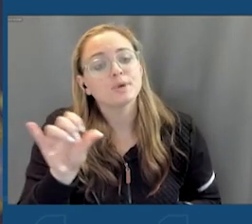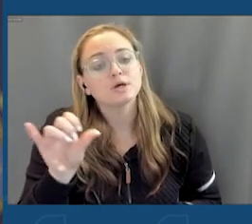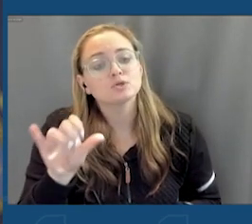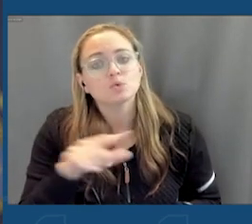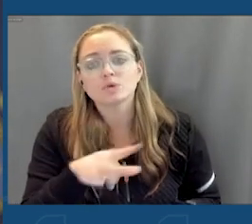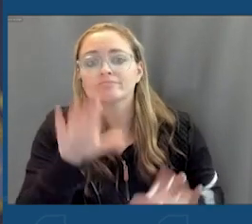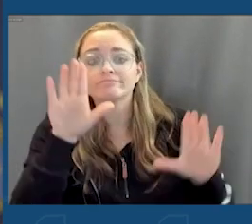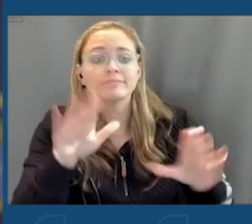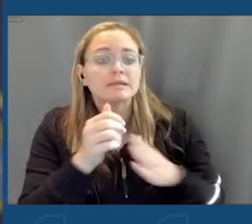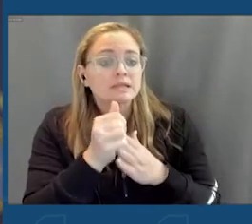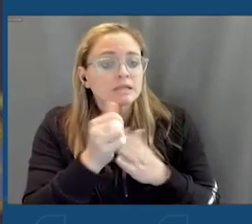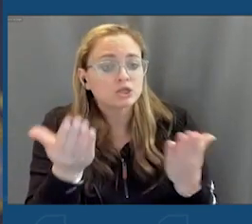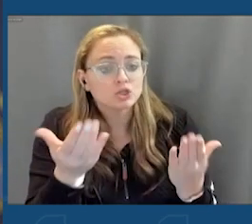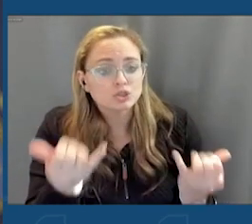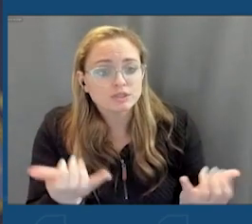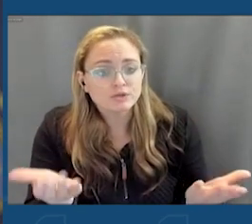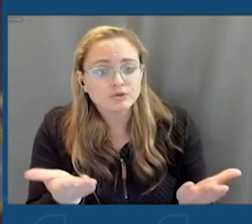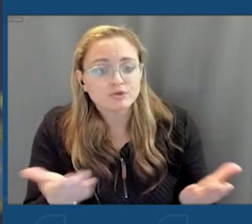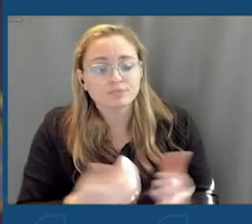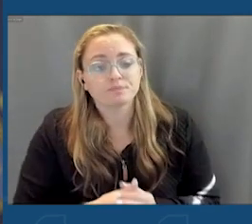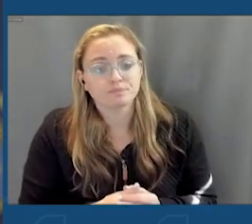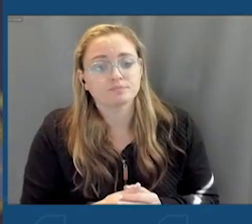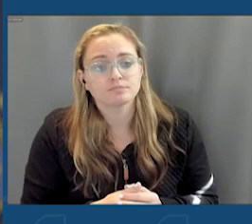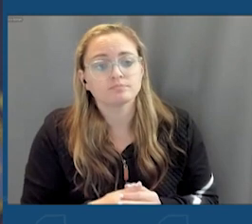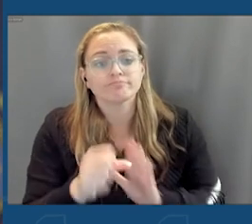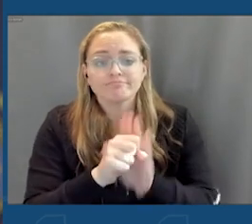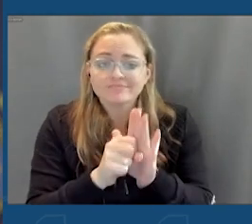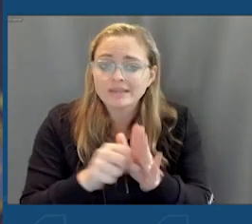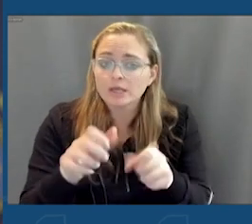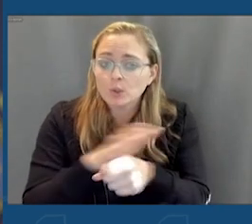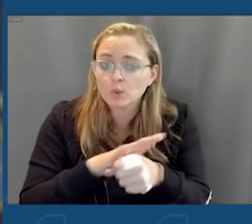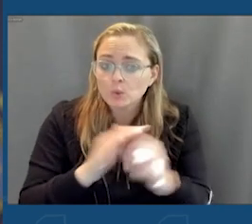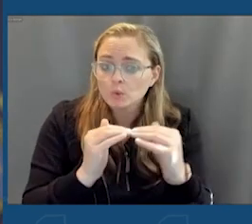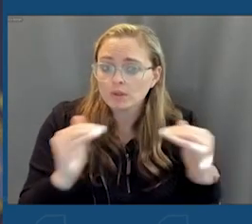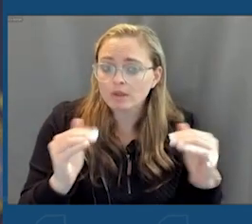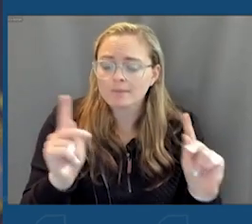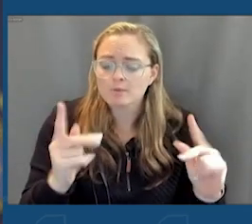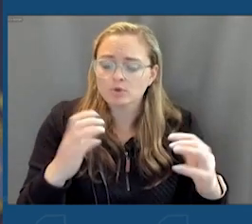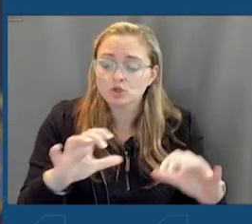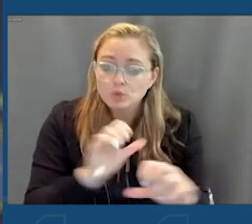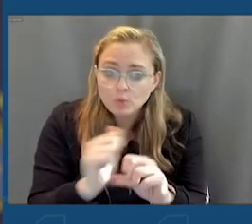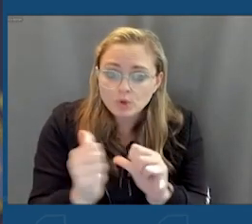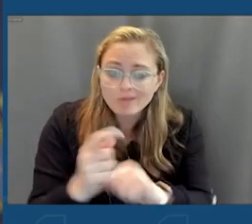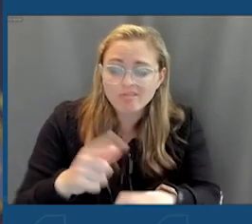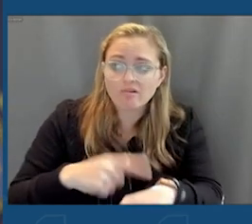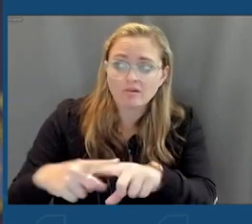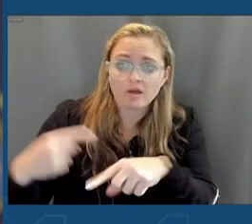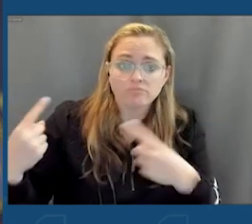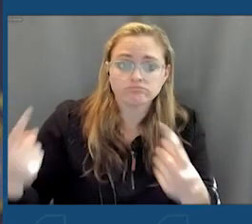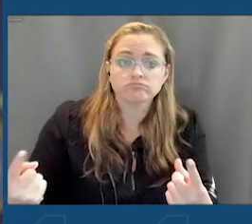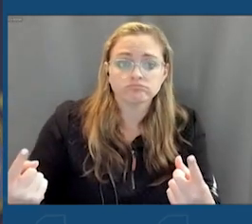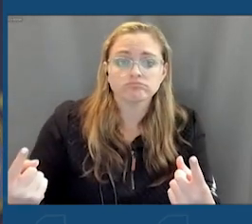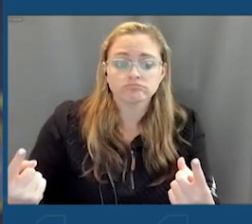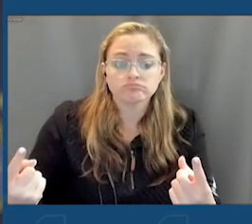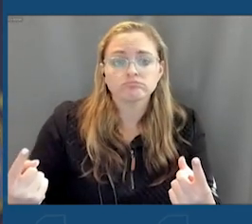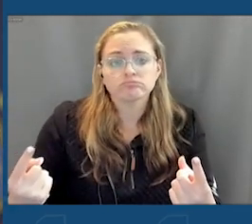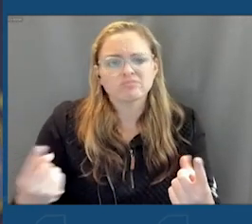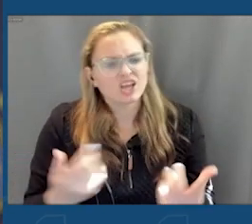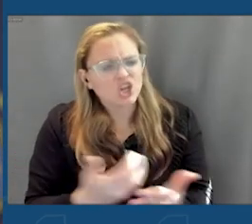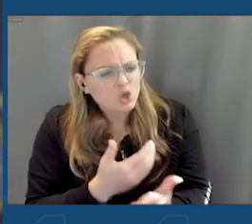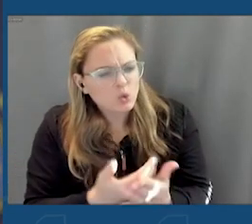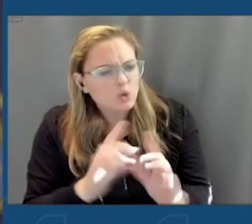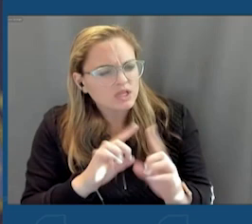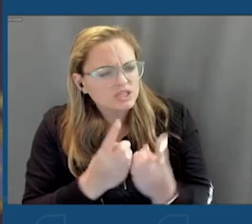incredible leadership here at the state and local level, people I've had a chance to work with a long time. And a little bit new to this district,